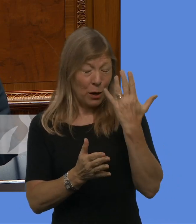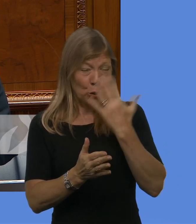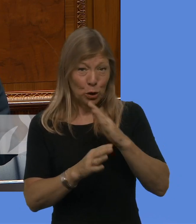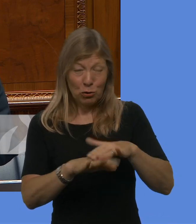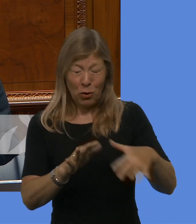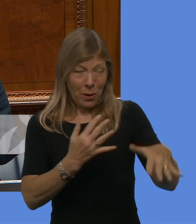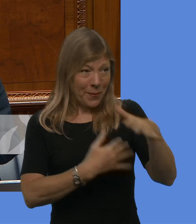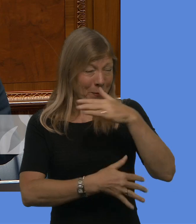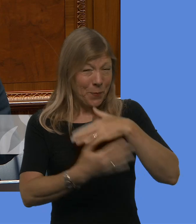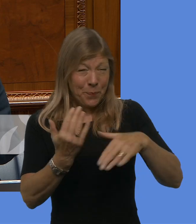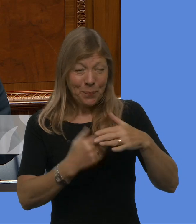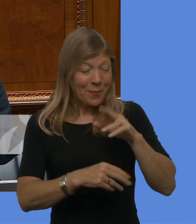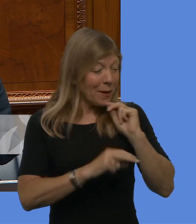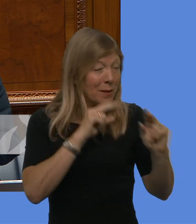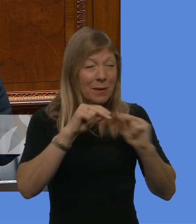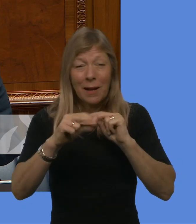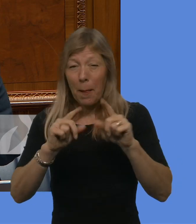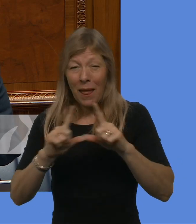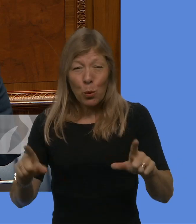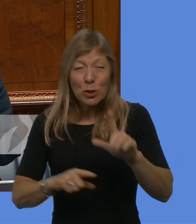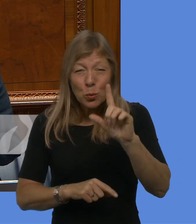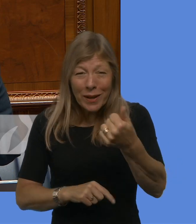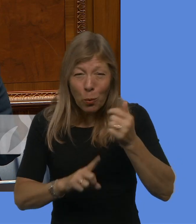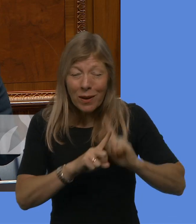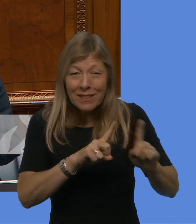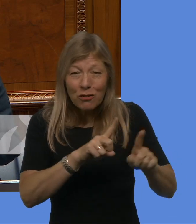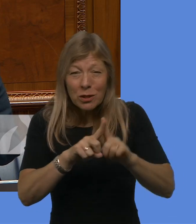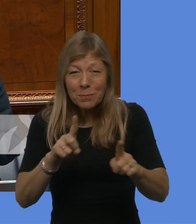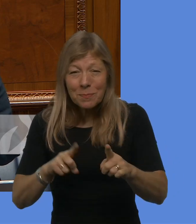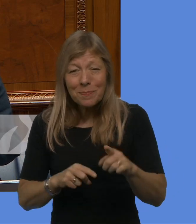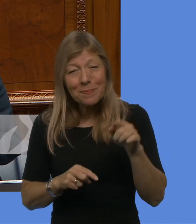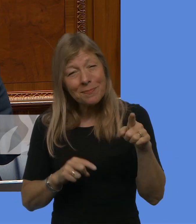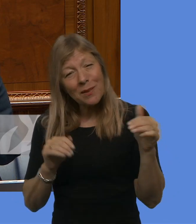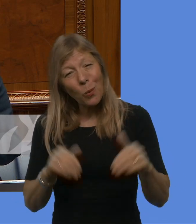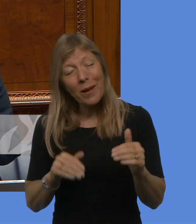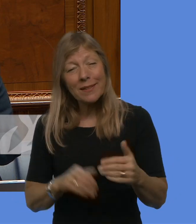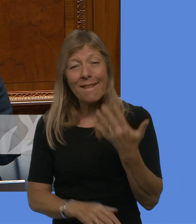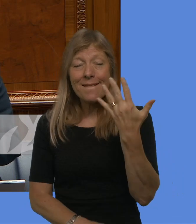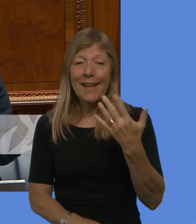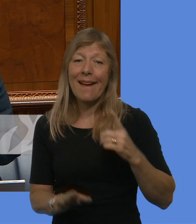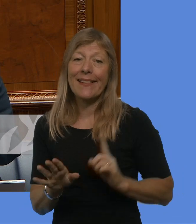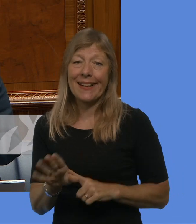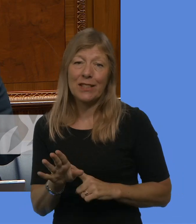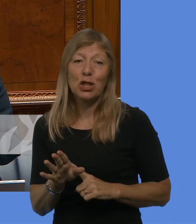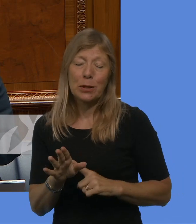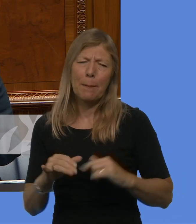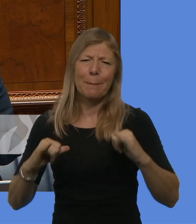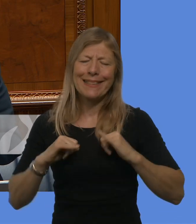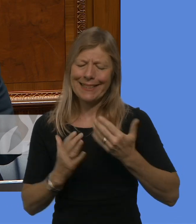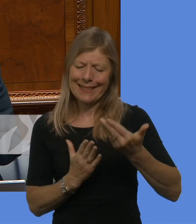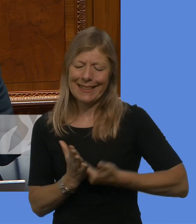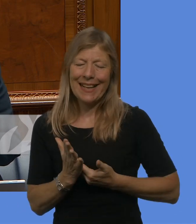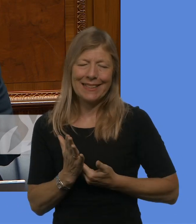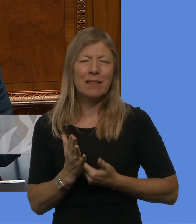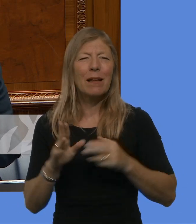inclusive school. But they've been waiting 5 years on a business case for a school enhancement programme.